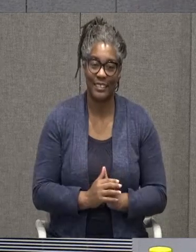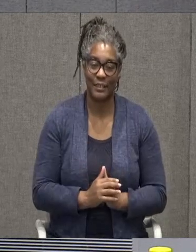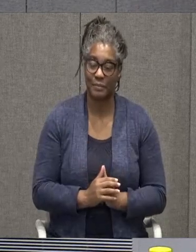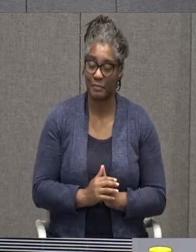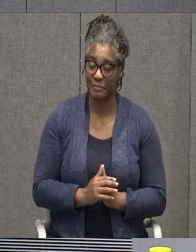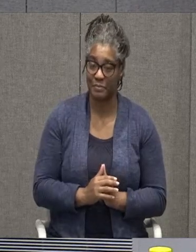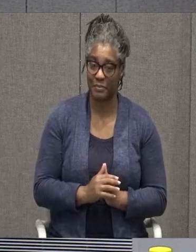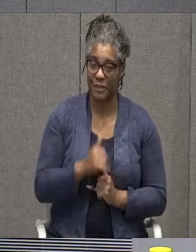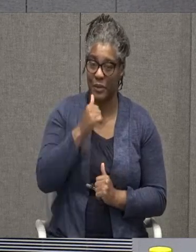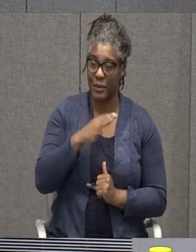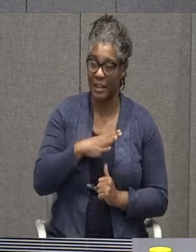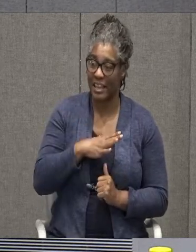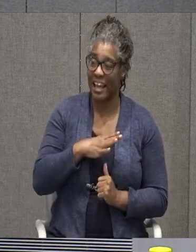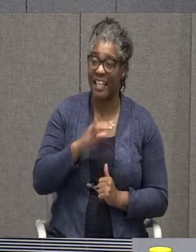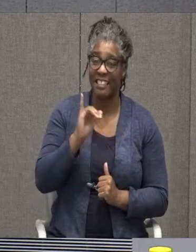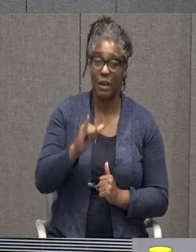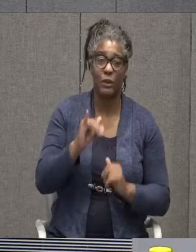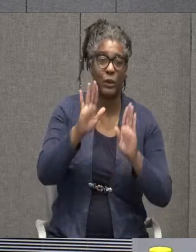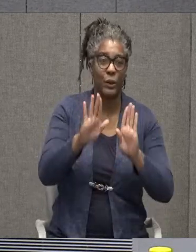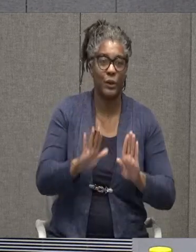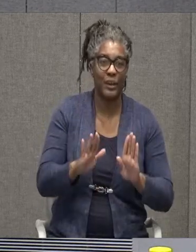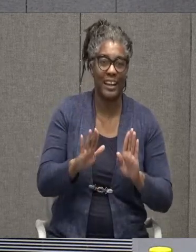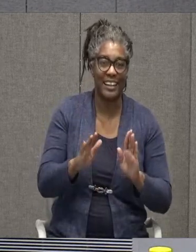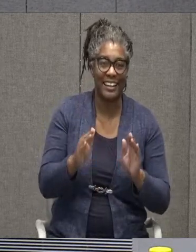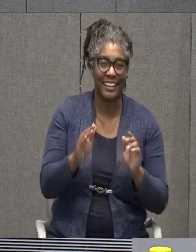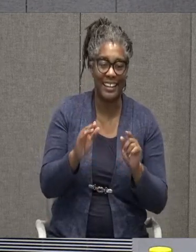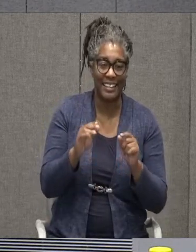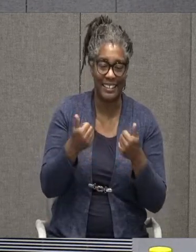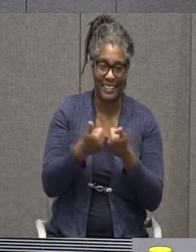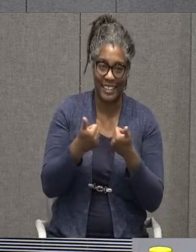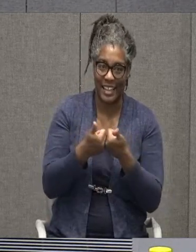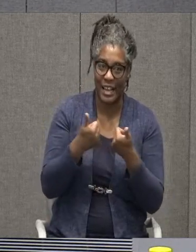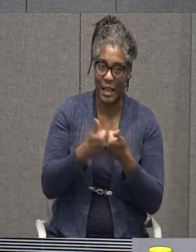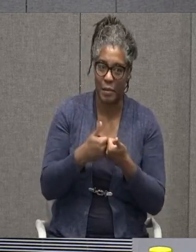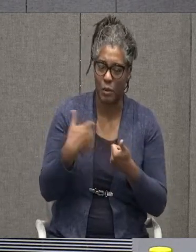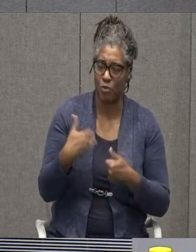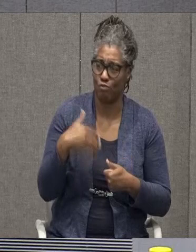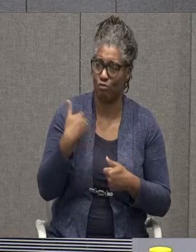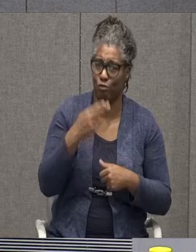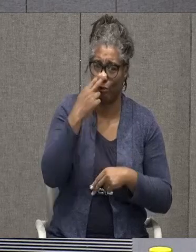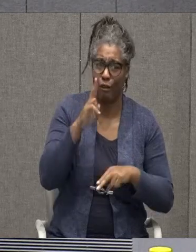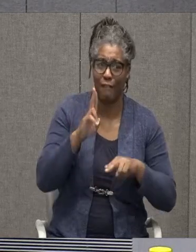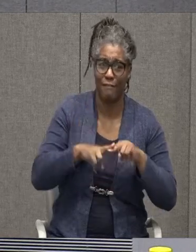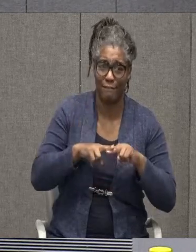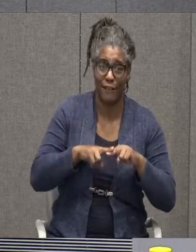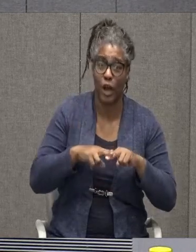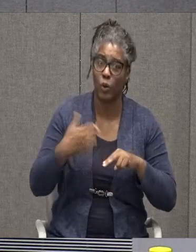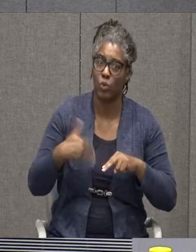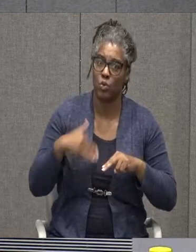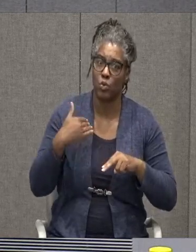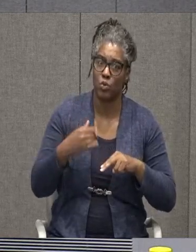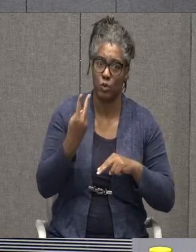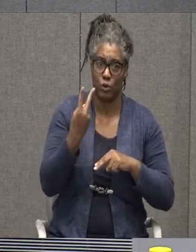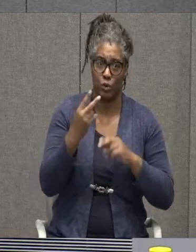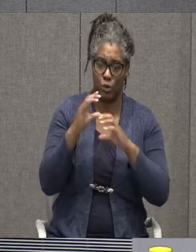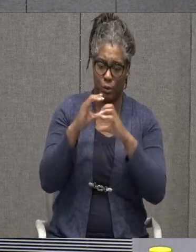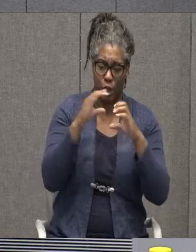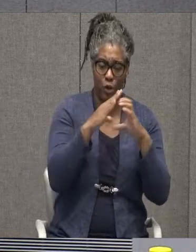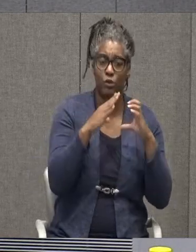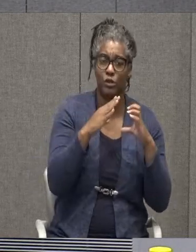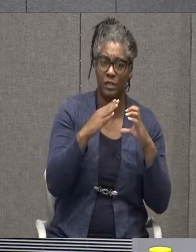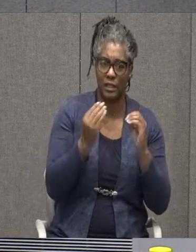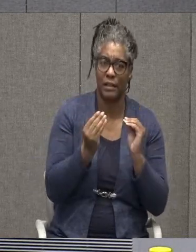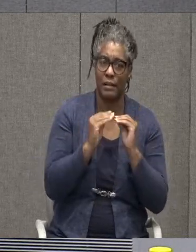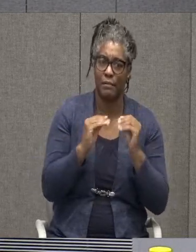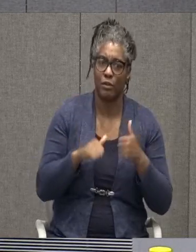about you guys, but that was a lot of fun. It was a lot more challenging with 2 balloons than just 1 balloon. Is that very similar to kind of